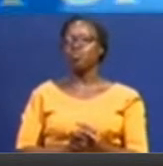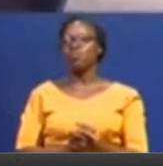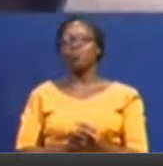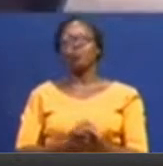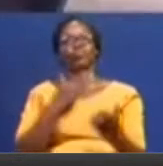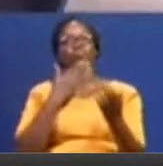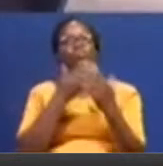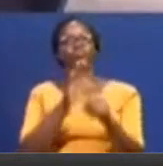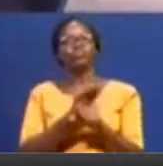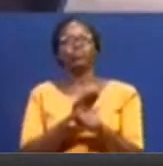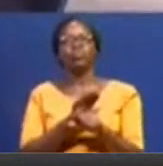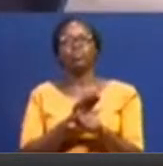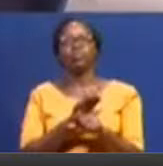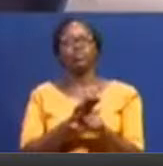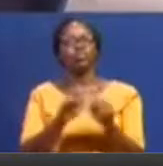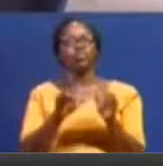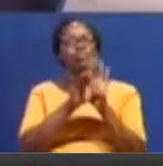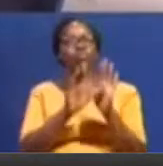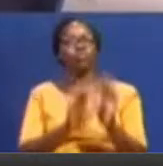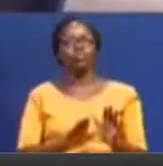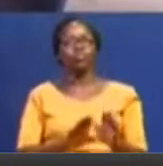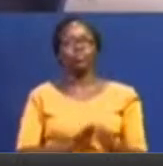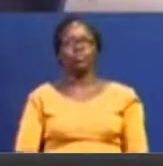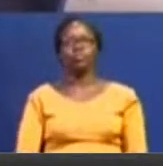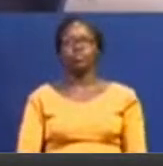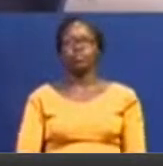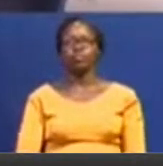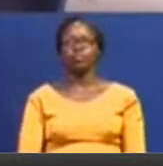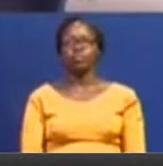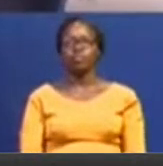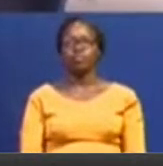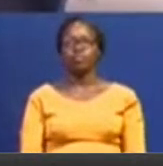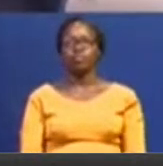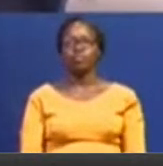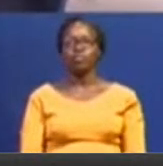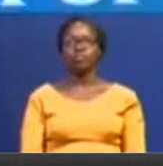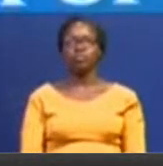Thank you very much, Wakili. Thank you very much, Chair.